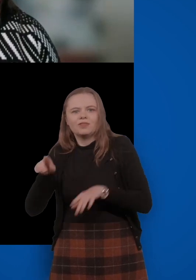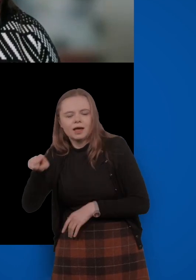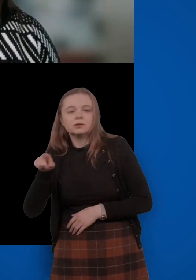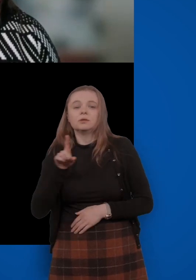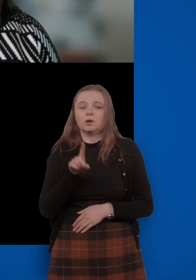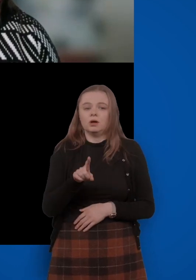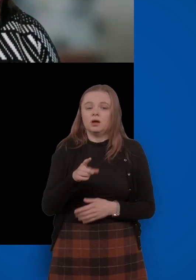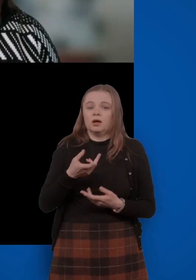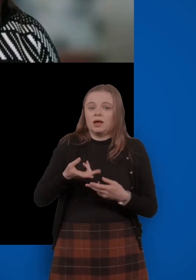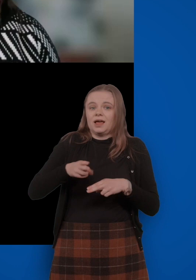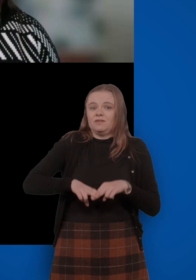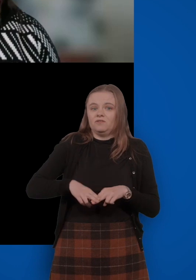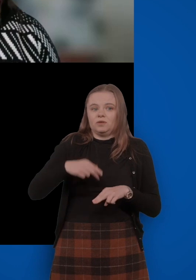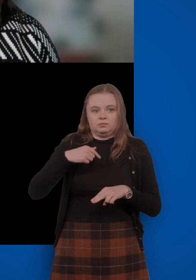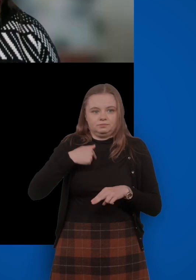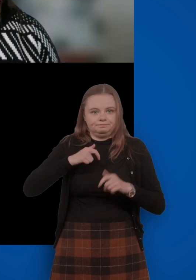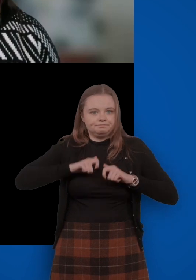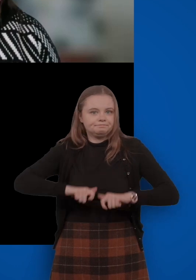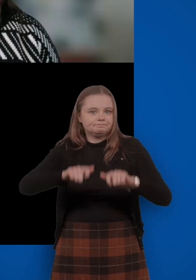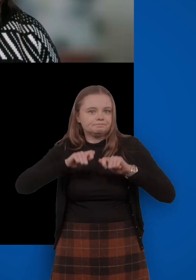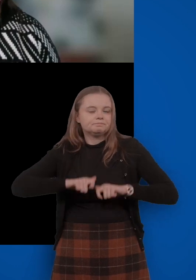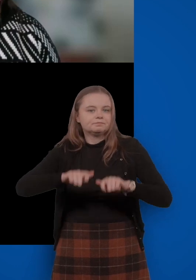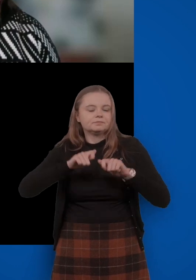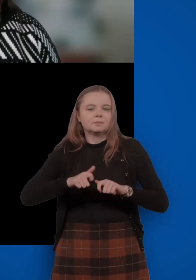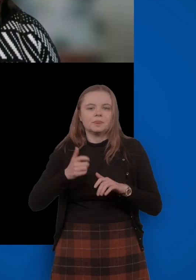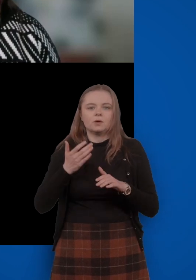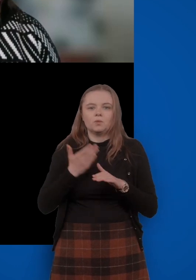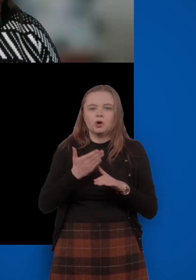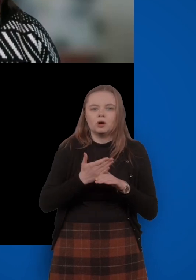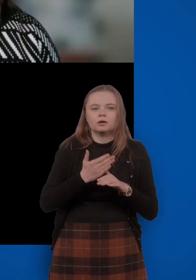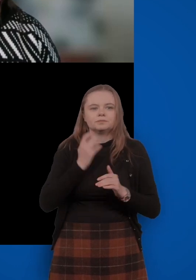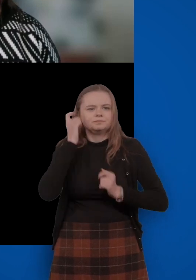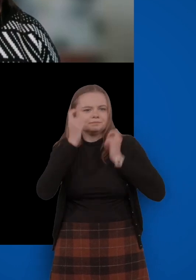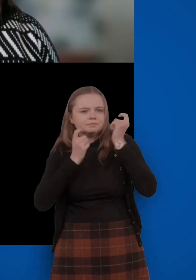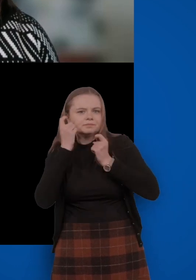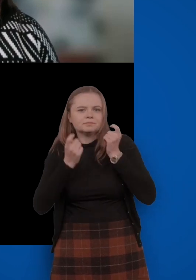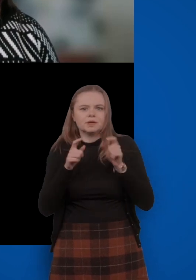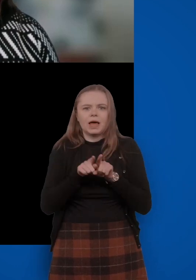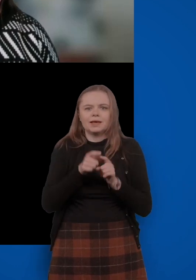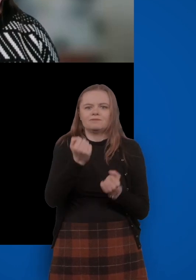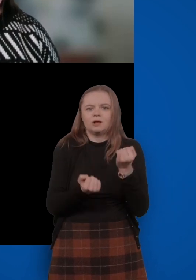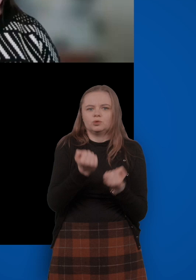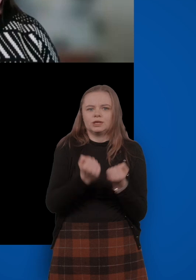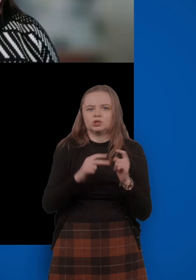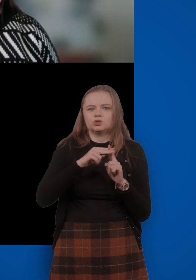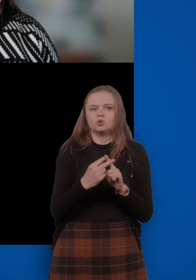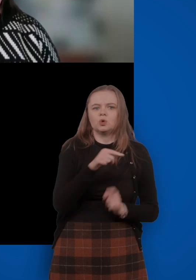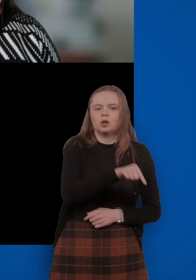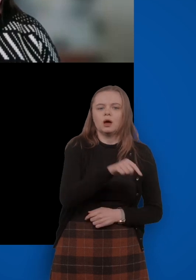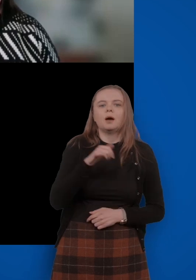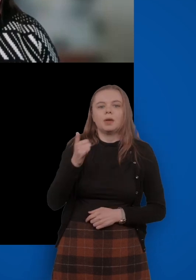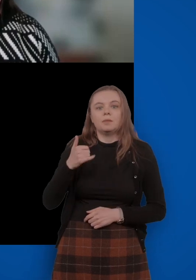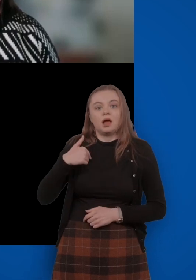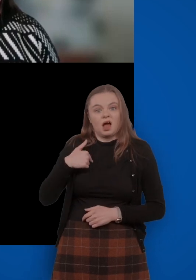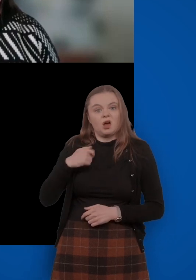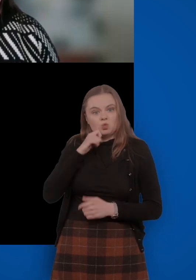if I continued and done the work on thinking about it as an evaluation tool, I probably would have done a bit more of